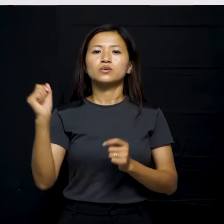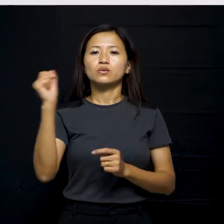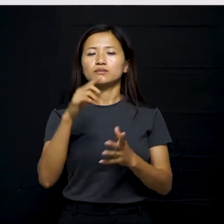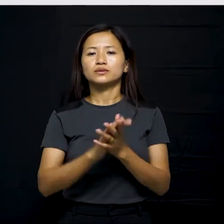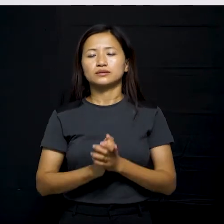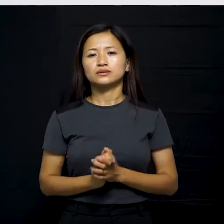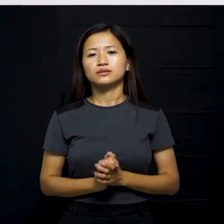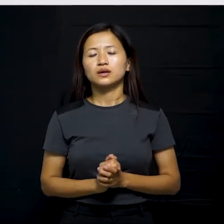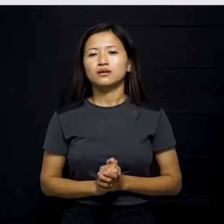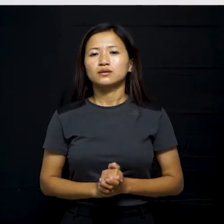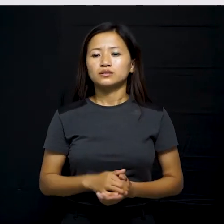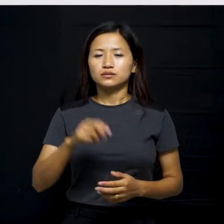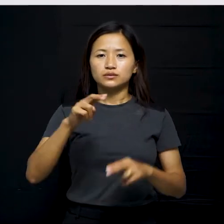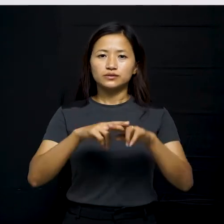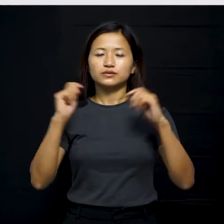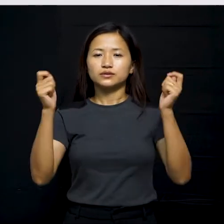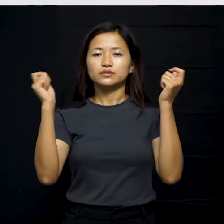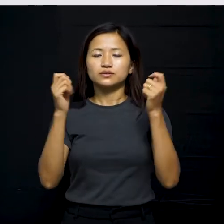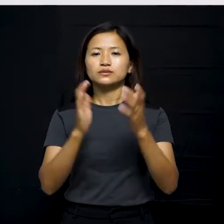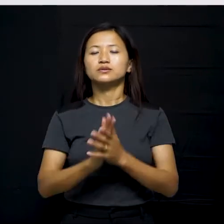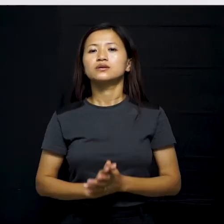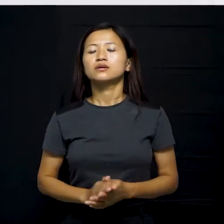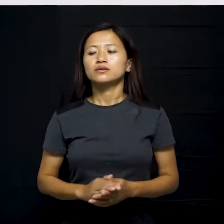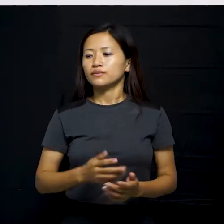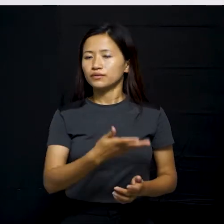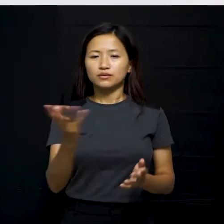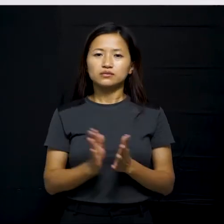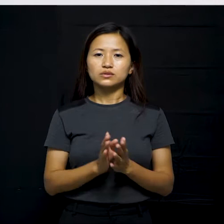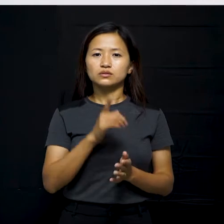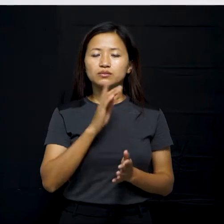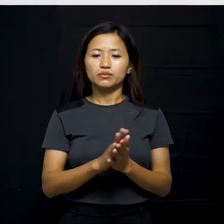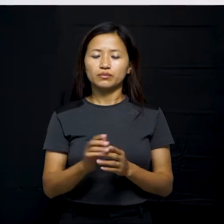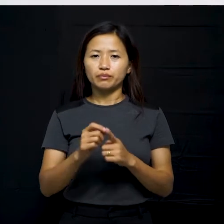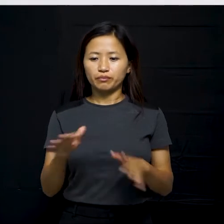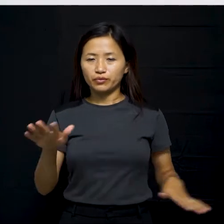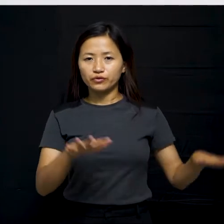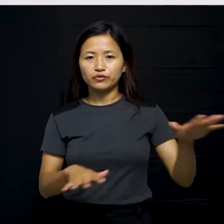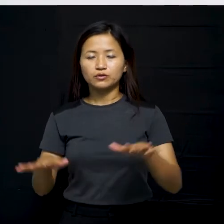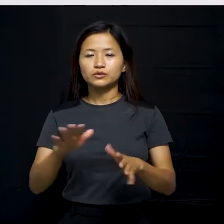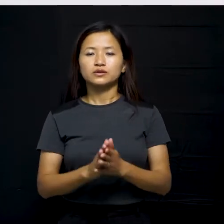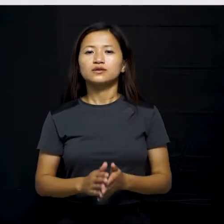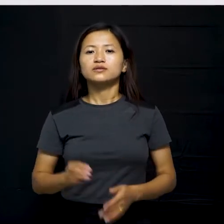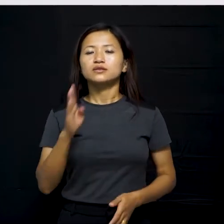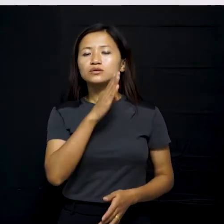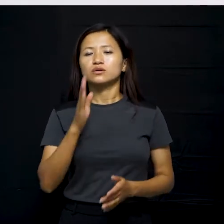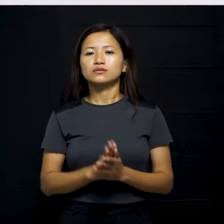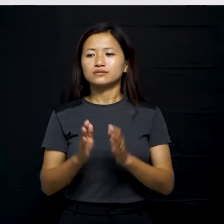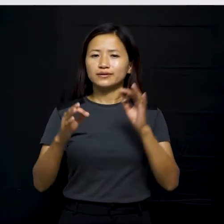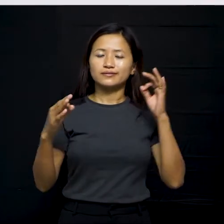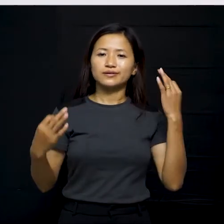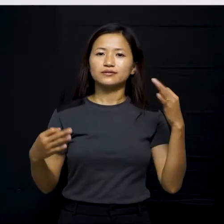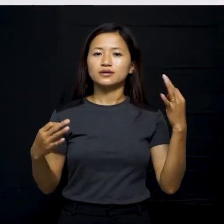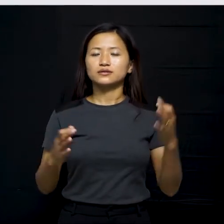these festivals, what they do is, they not only perform the songs and dances, but they also perform